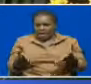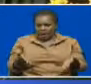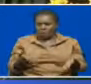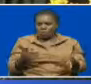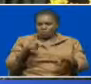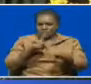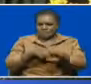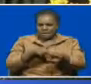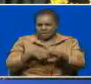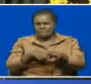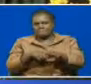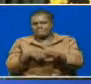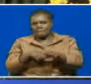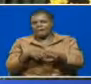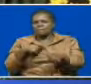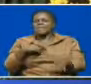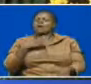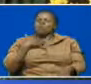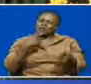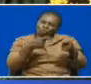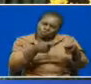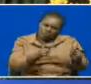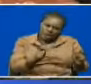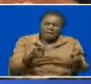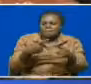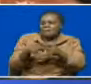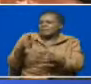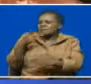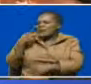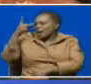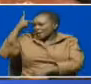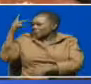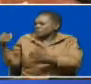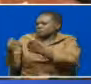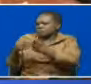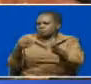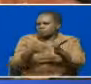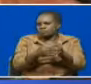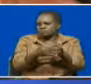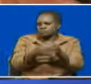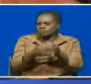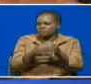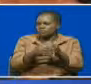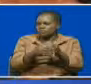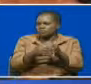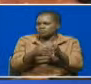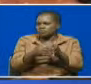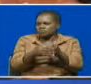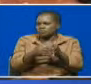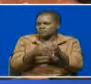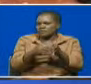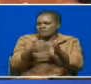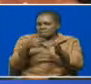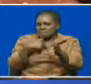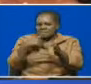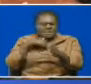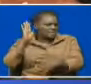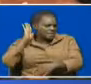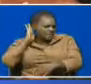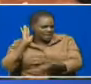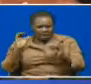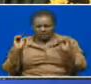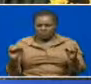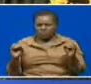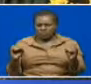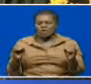that stage where, you know, I want to try things on my own. My parent may be telling me, don't do this, but I don't necessarily listen.